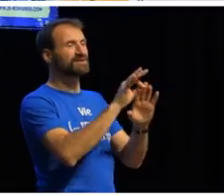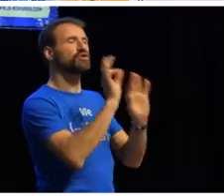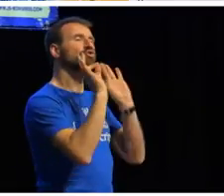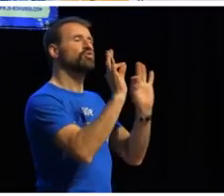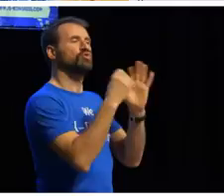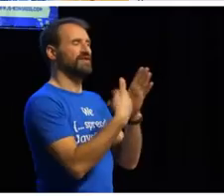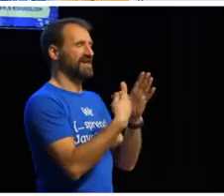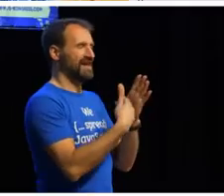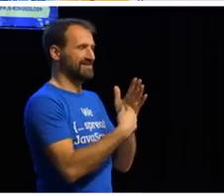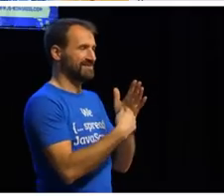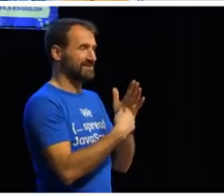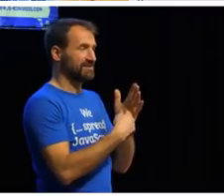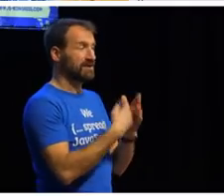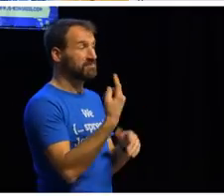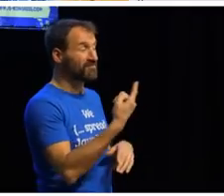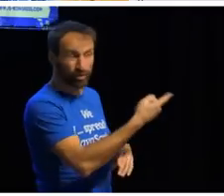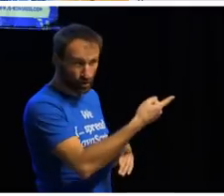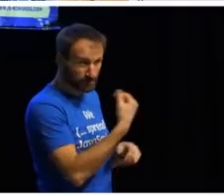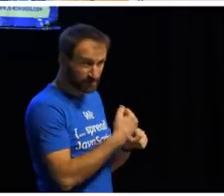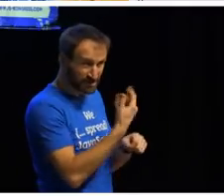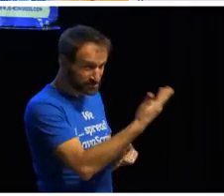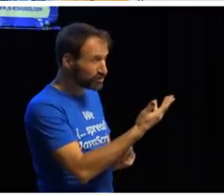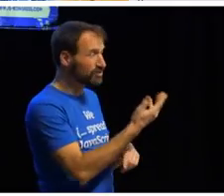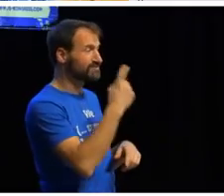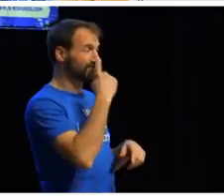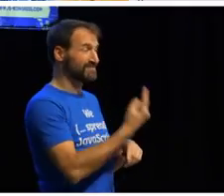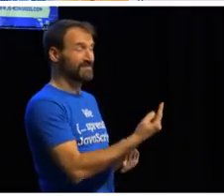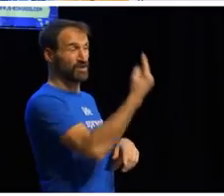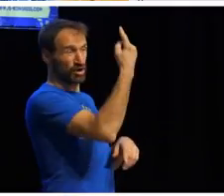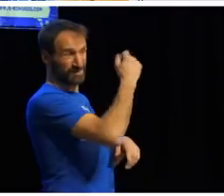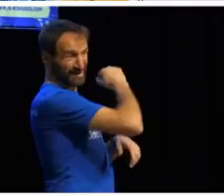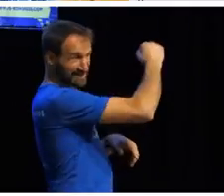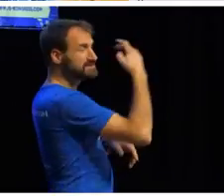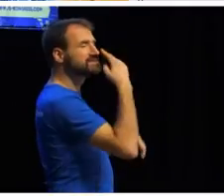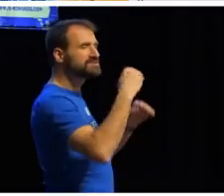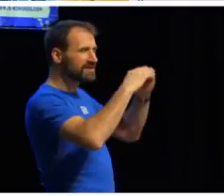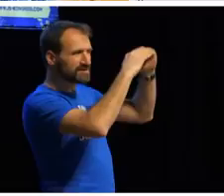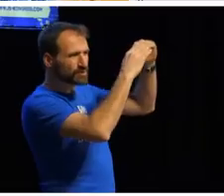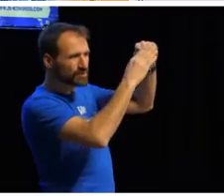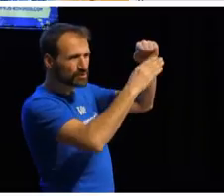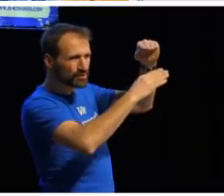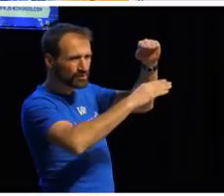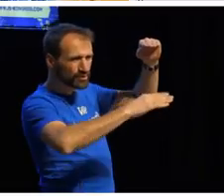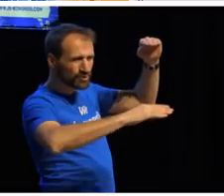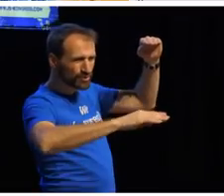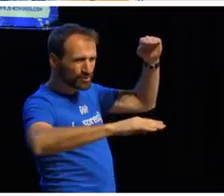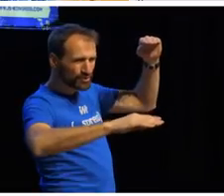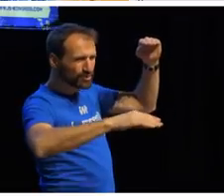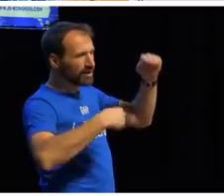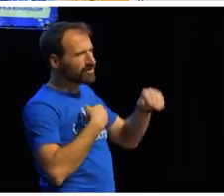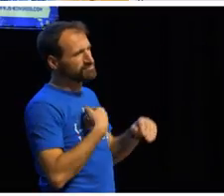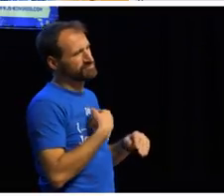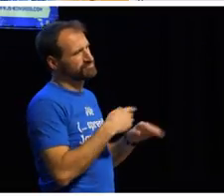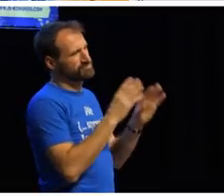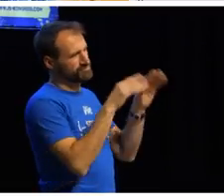it, on the upper right, you see a graph going down. I can stop it now because it's already very,